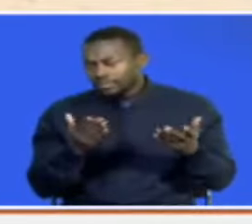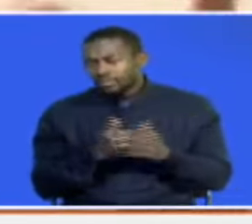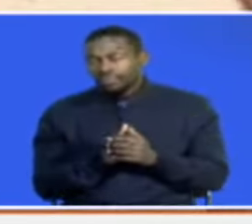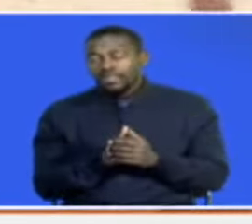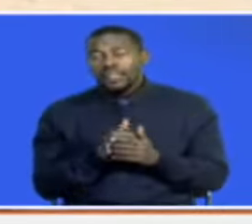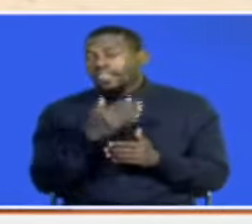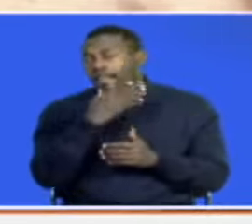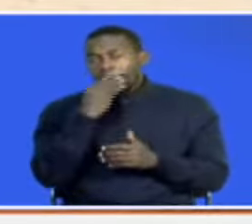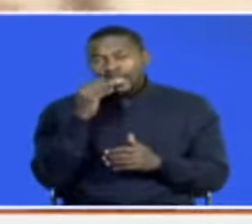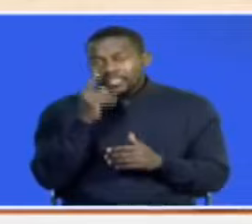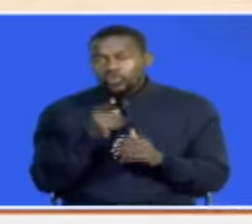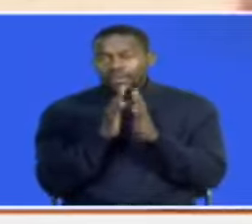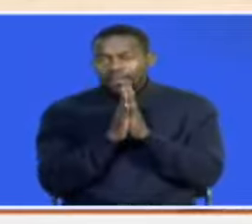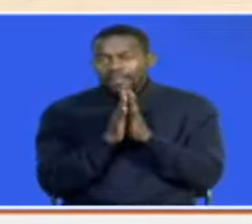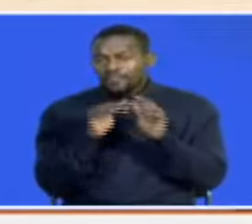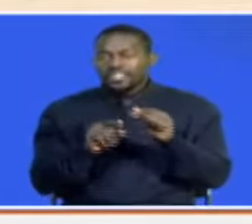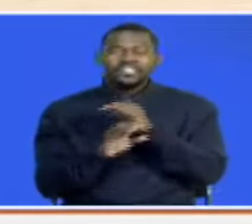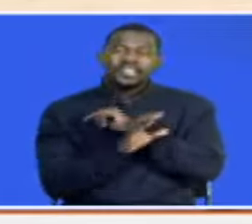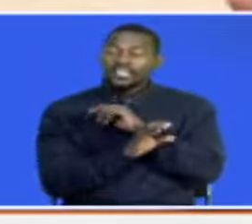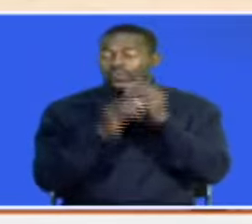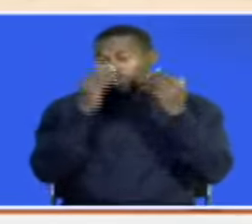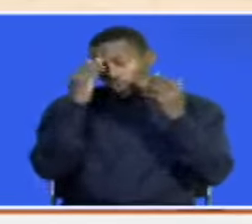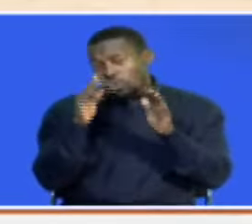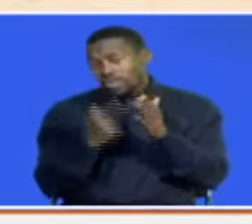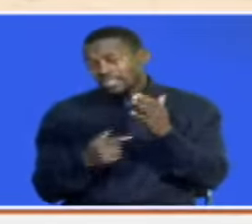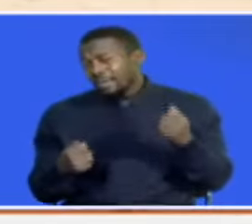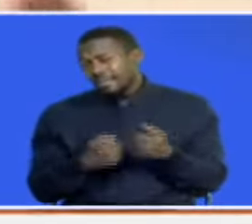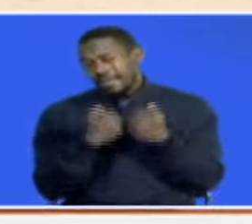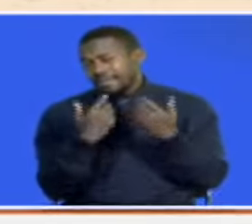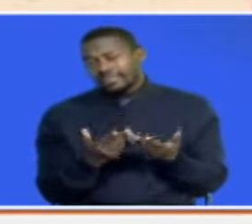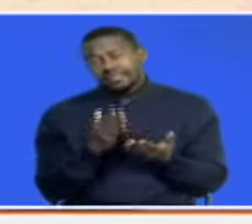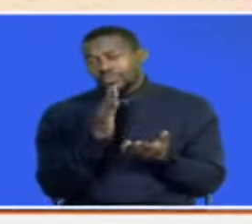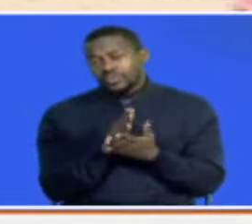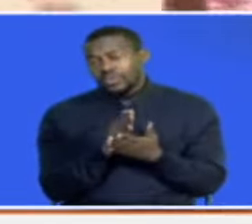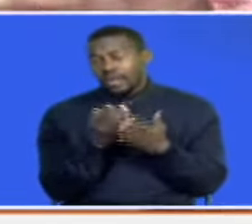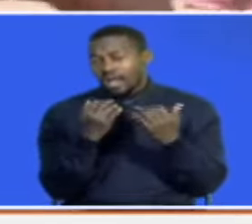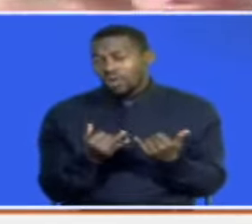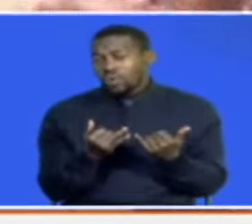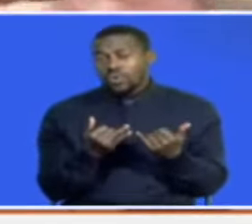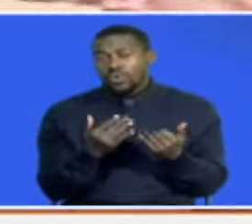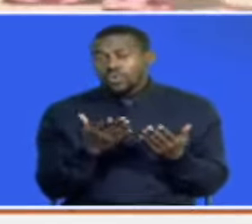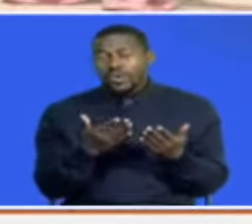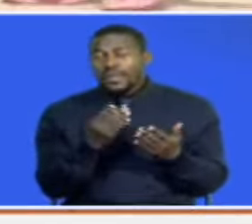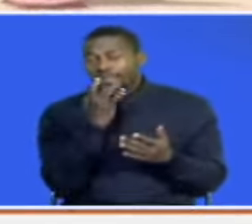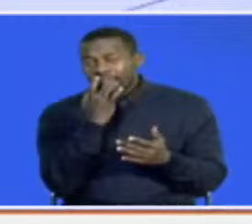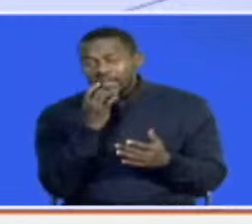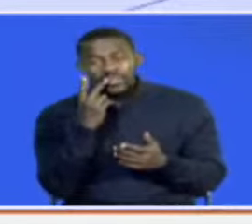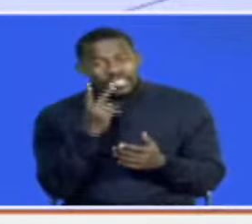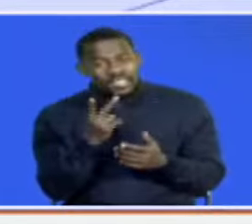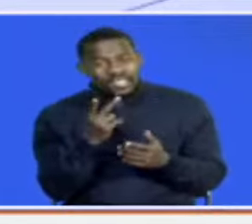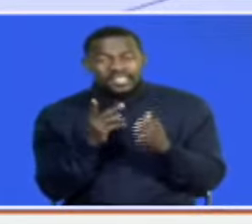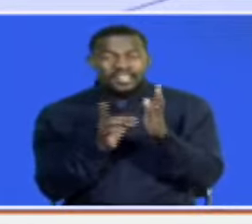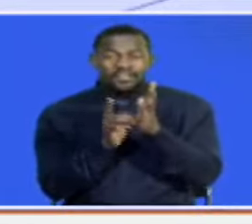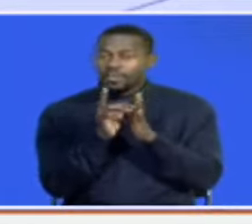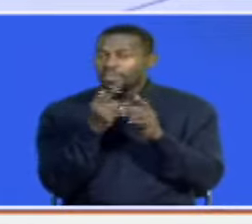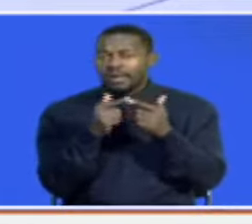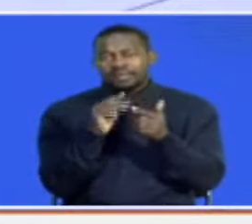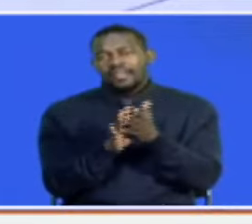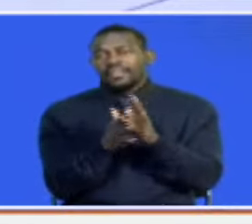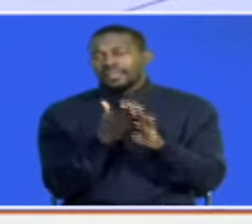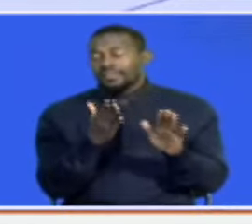jua ni nini inafanyika. By the way, saa hii tunastahili kuona maendeleo ikifanyika. But parliament has